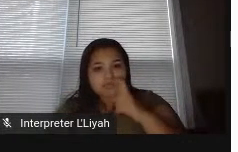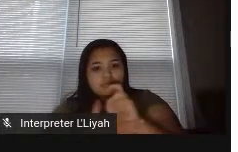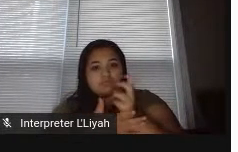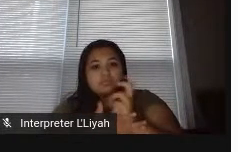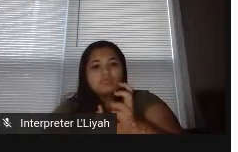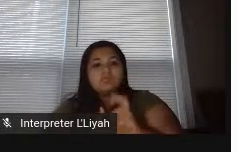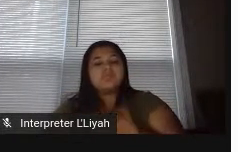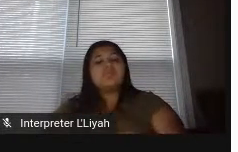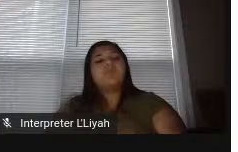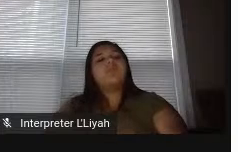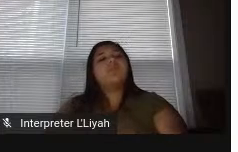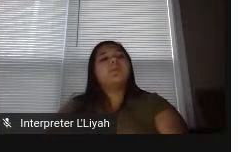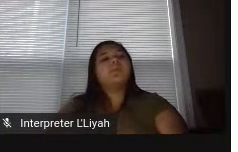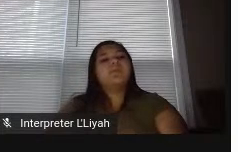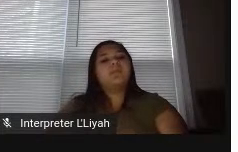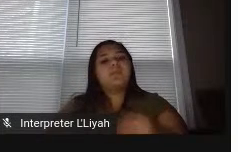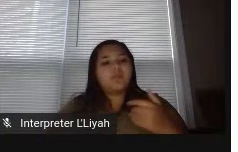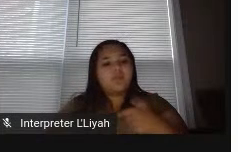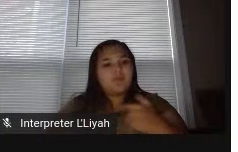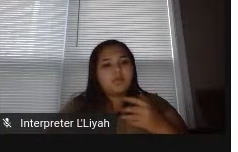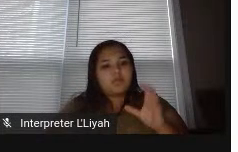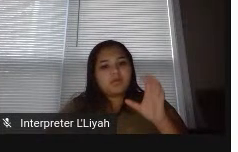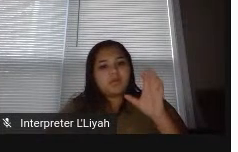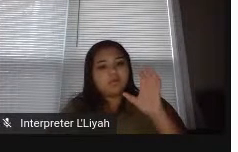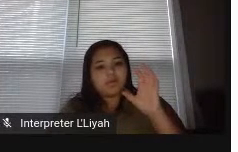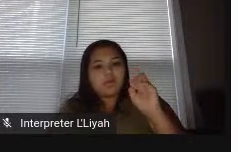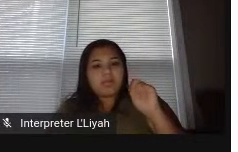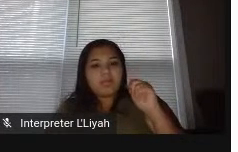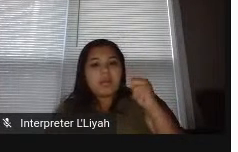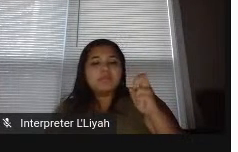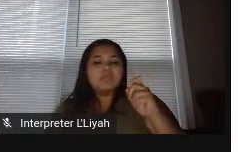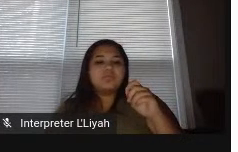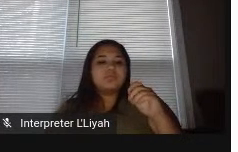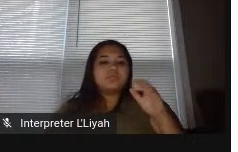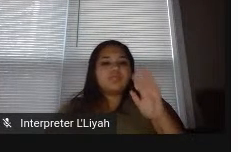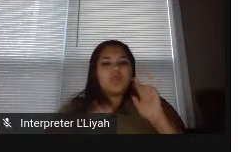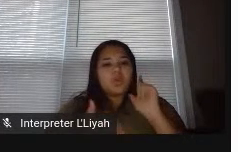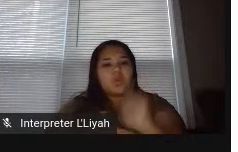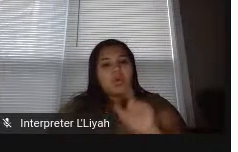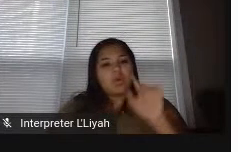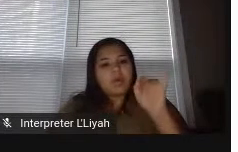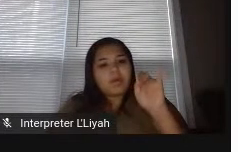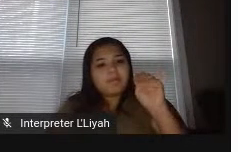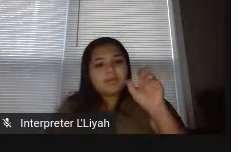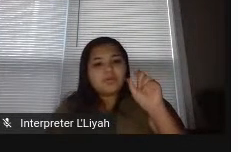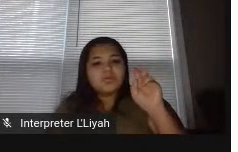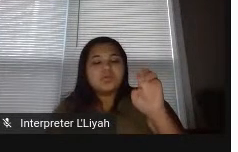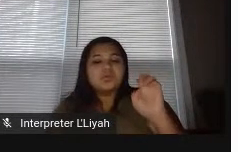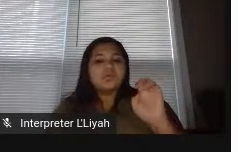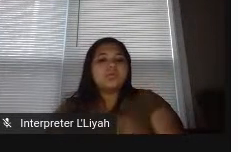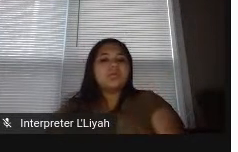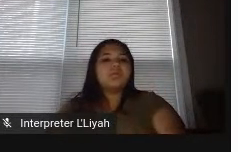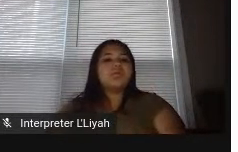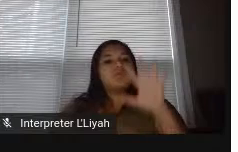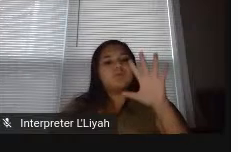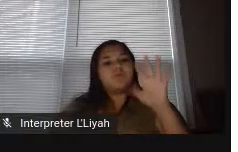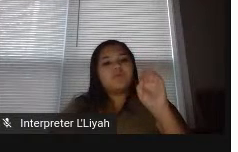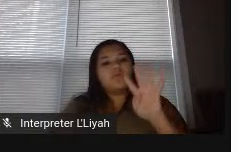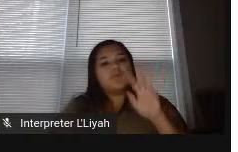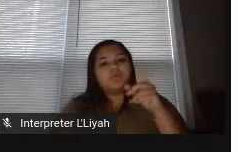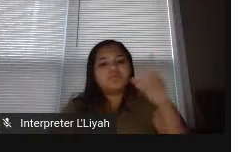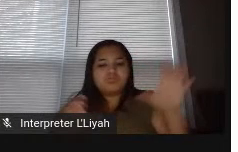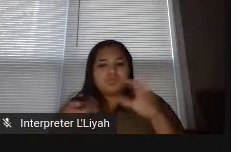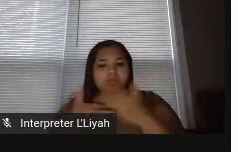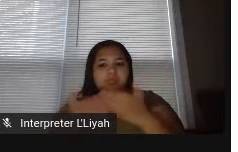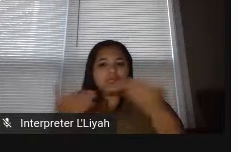seizures, or if they have a compromised immune system, you want to have that nurse in there. 504 does the same